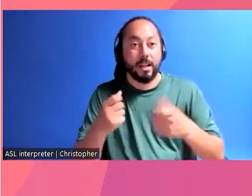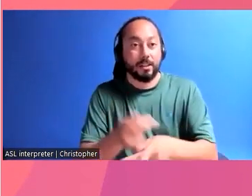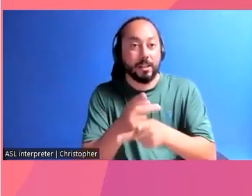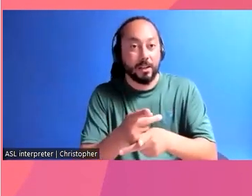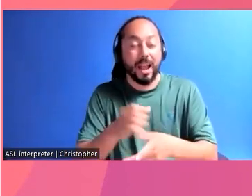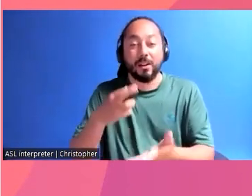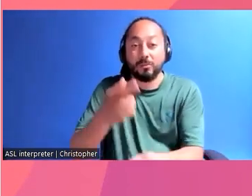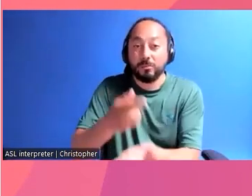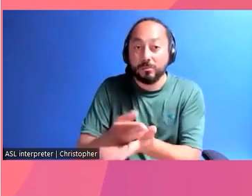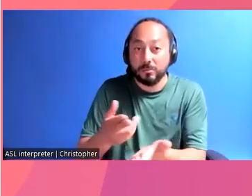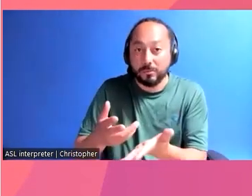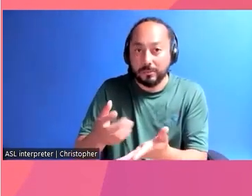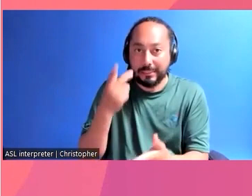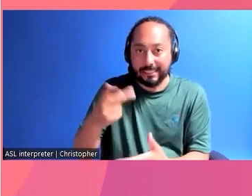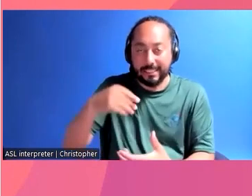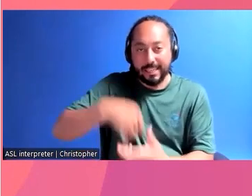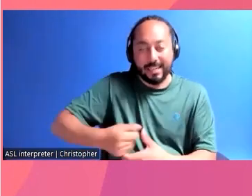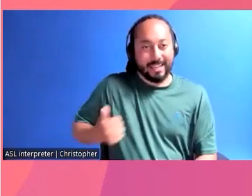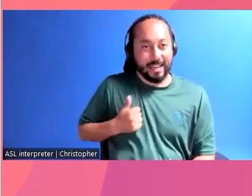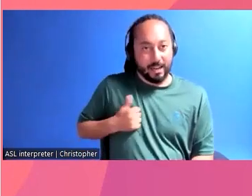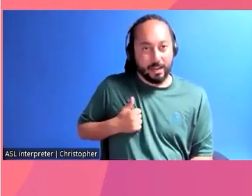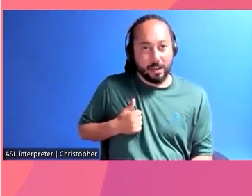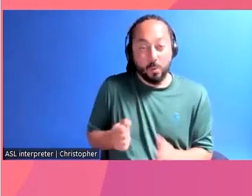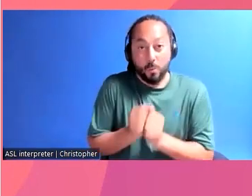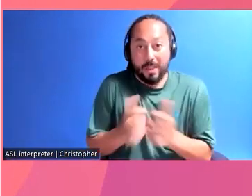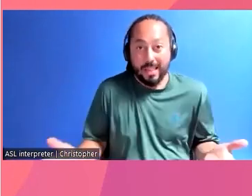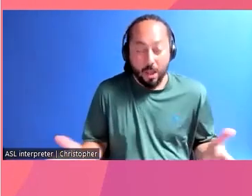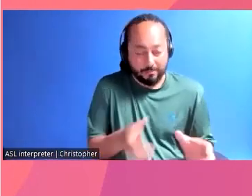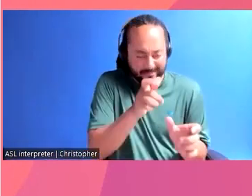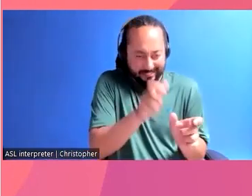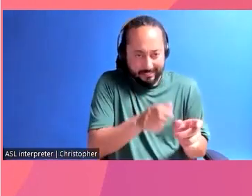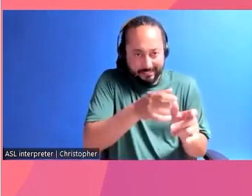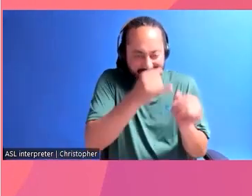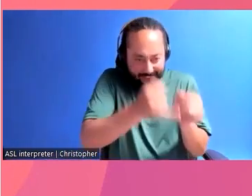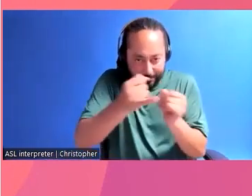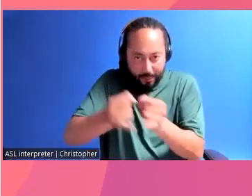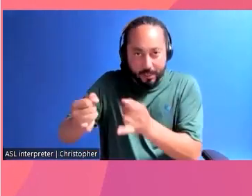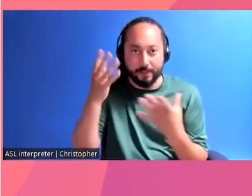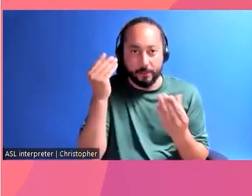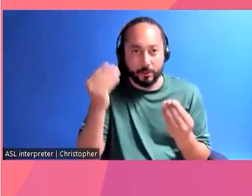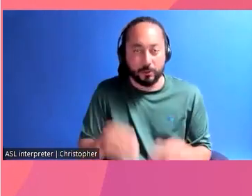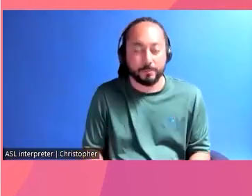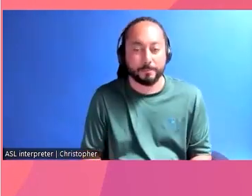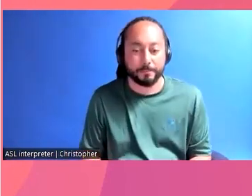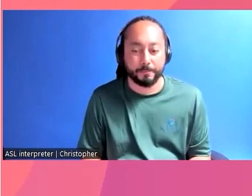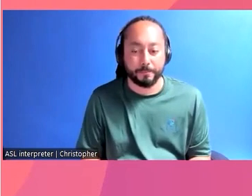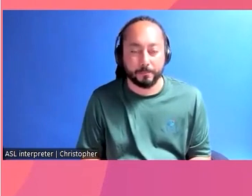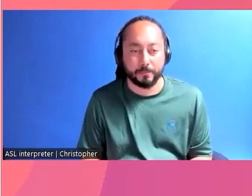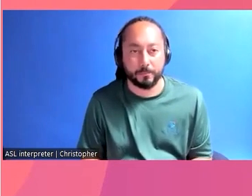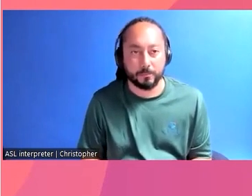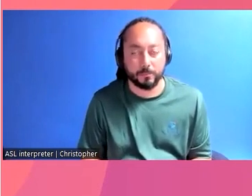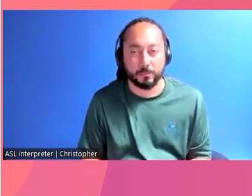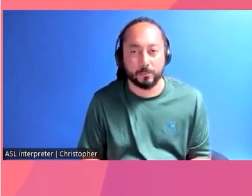and service use in a Canadian context without that data? But it's also important to,